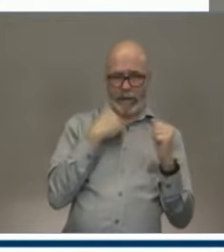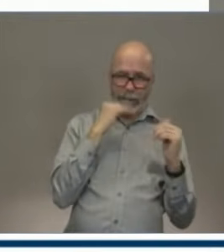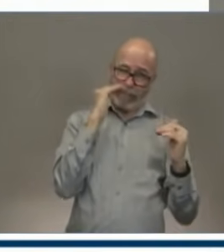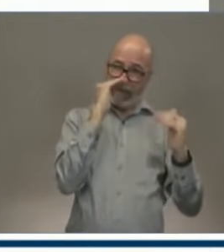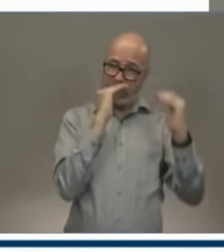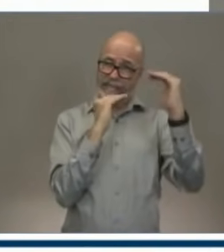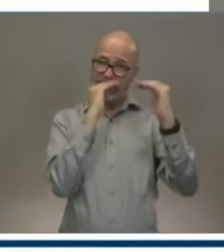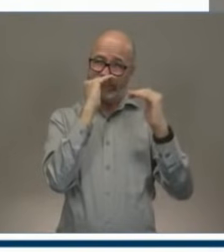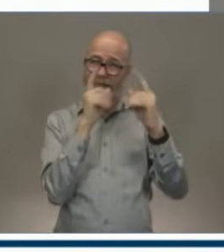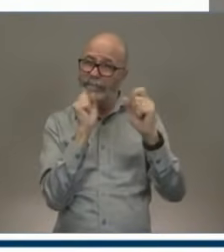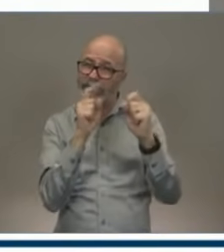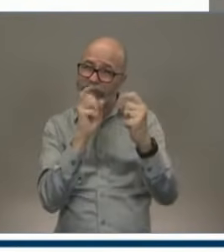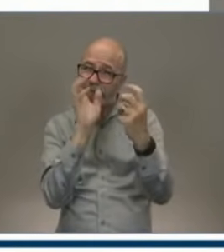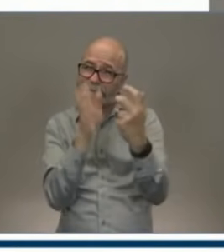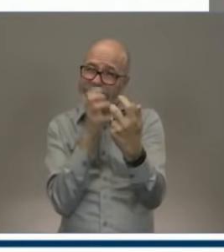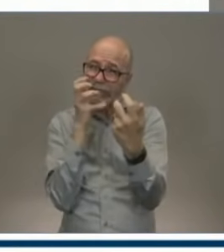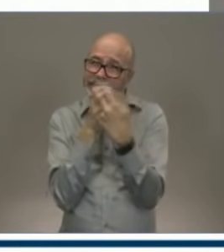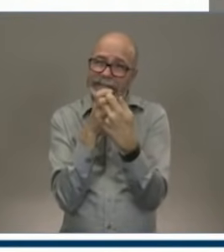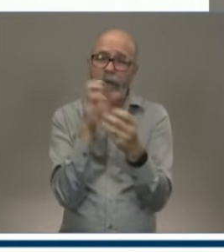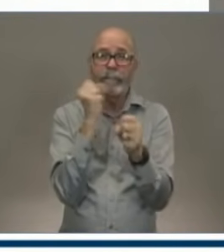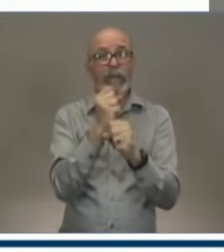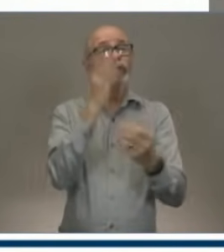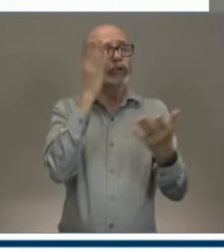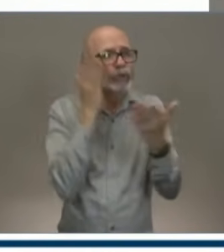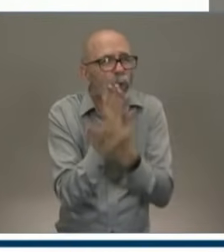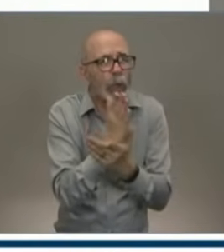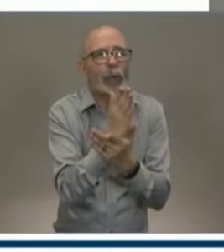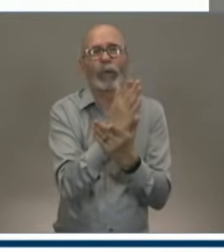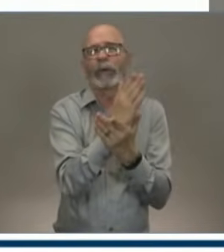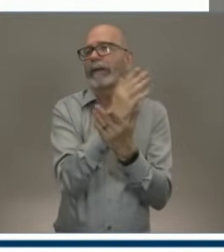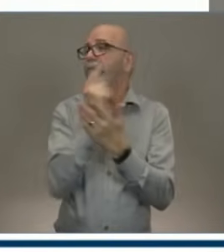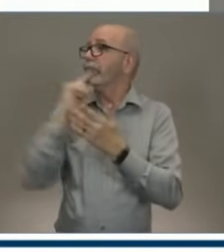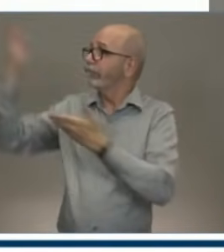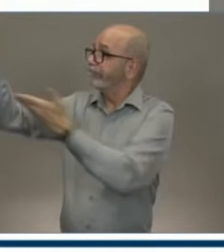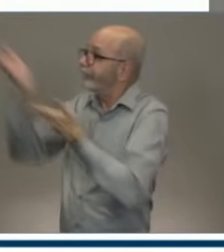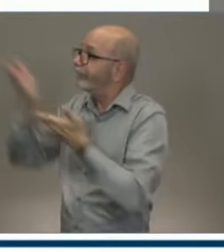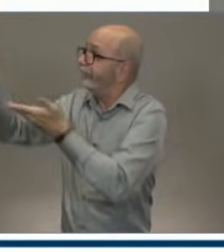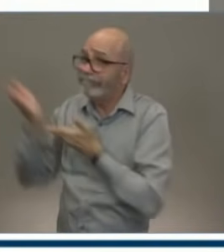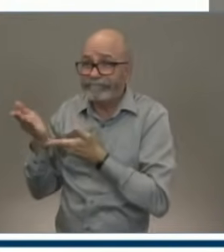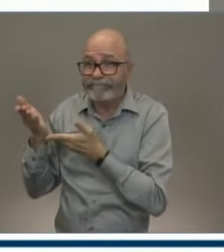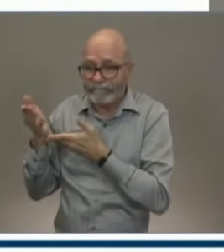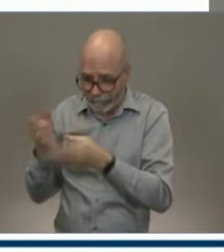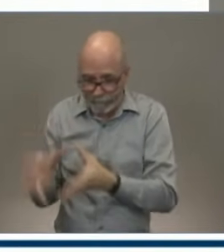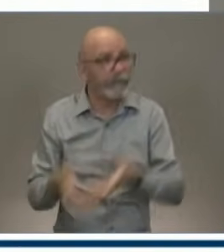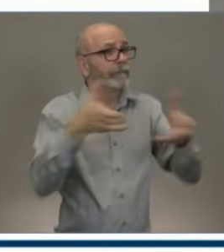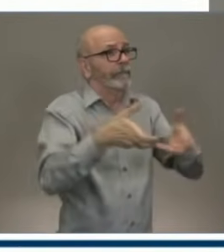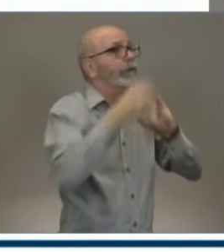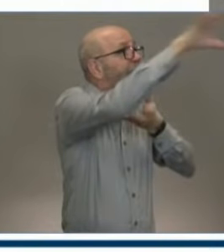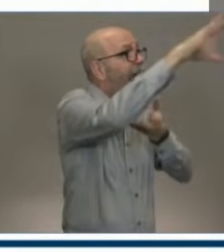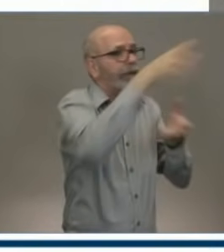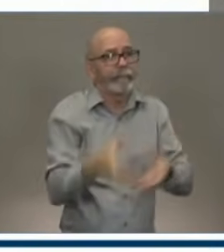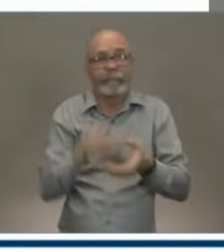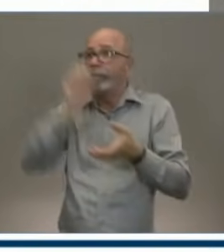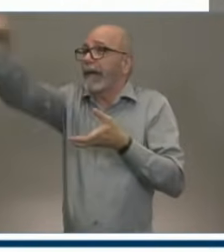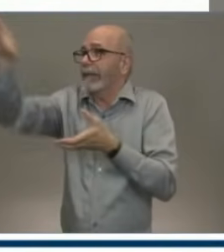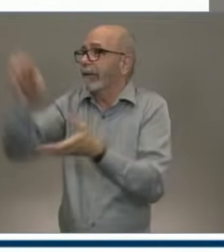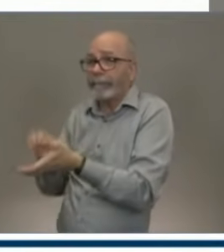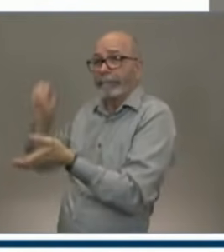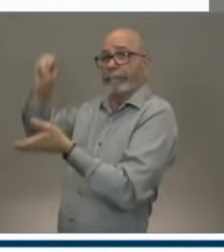ensure that what we receive goes out to clinics in a timely way and is used. But it